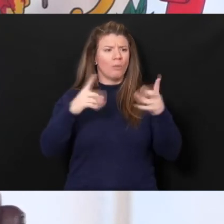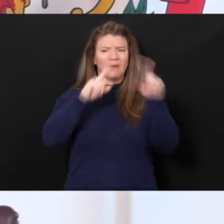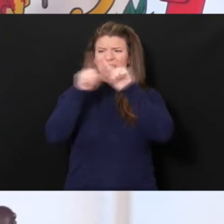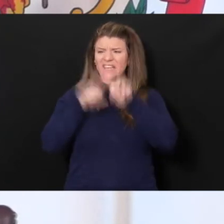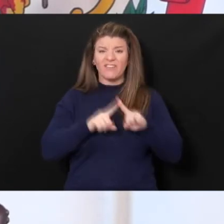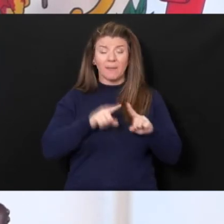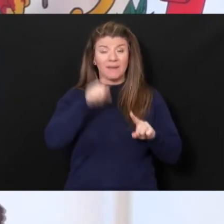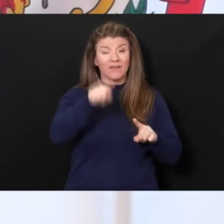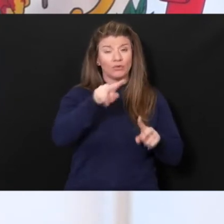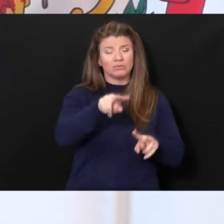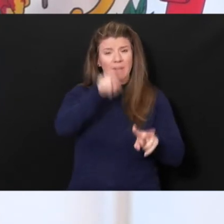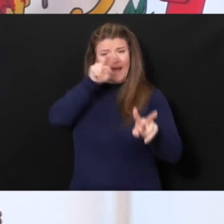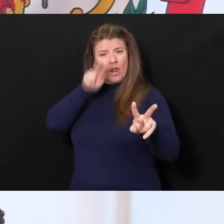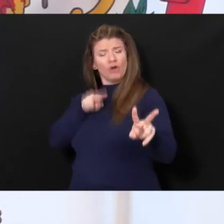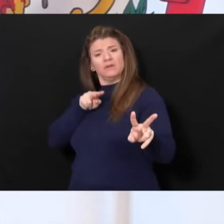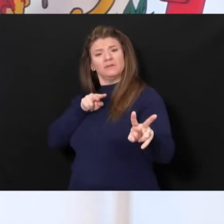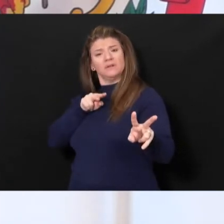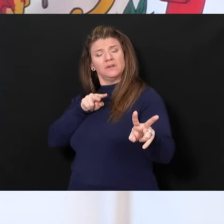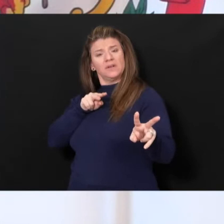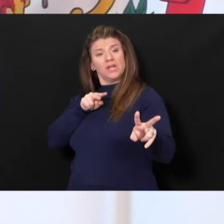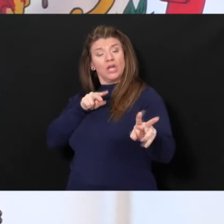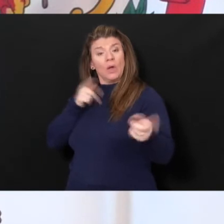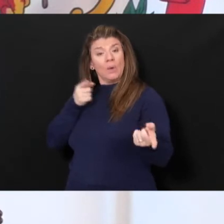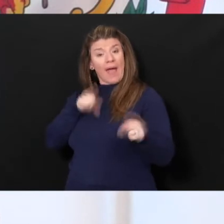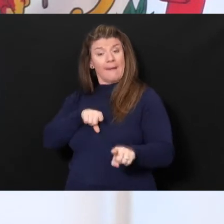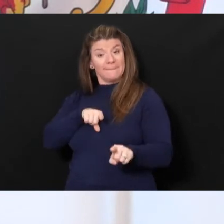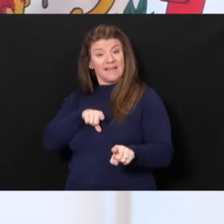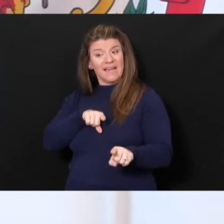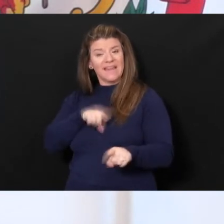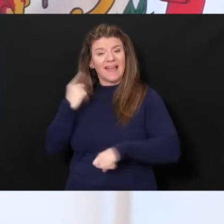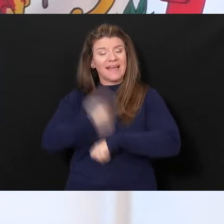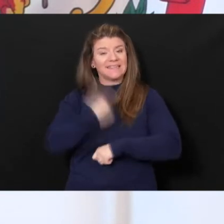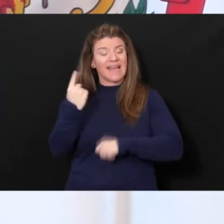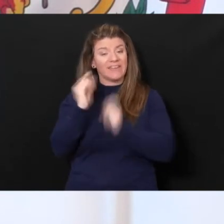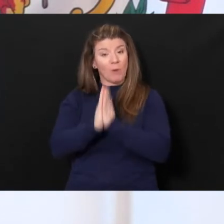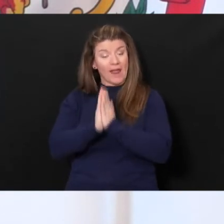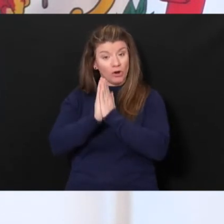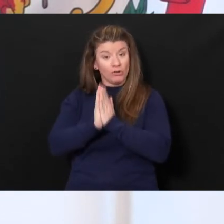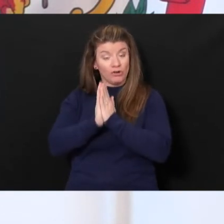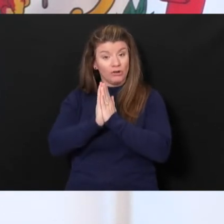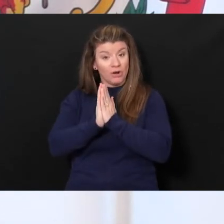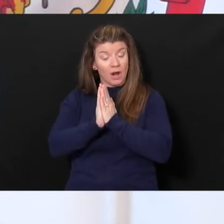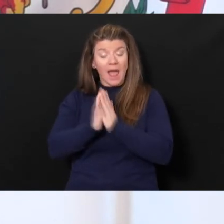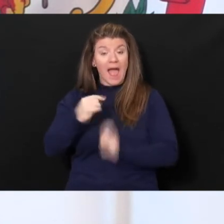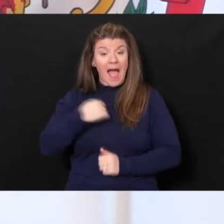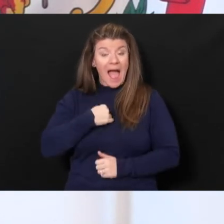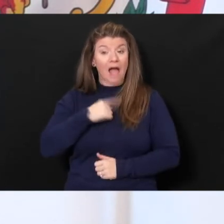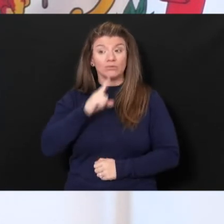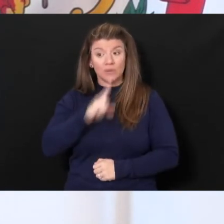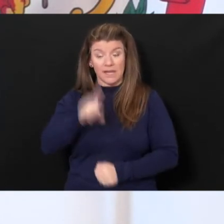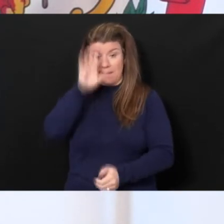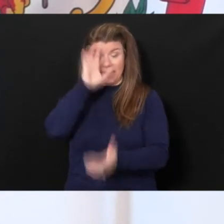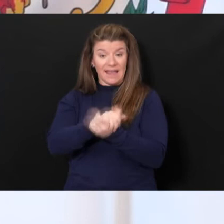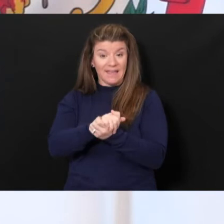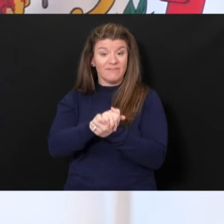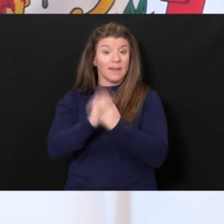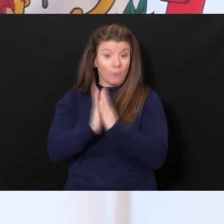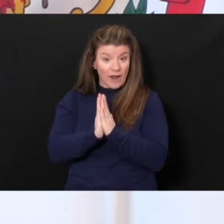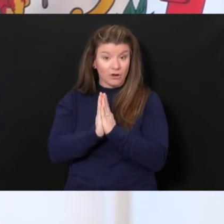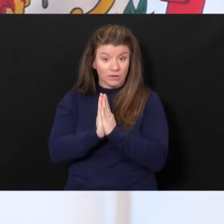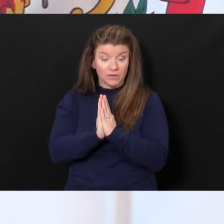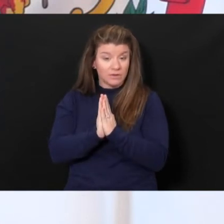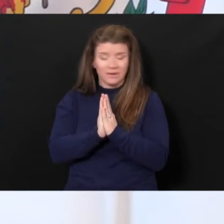just step back and think, when we had that day of prayer, I'm a real believer in prayer, and